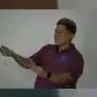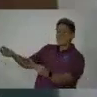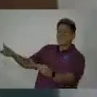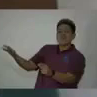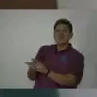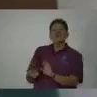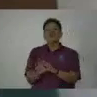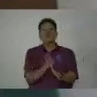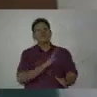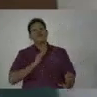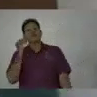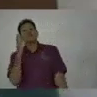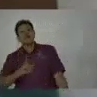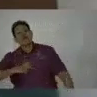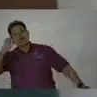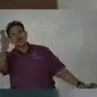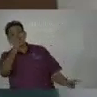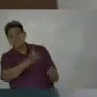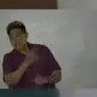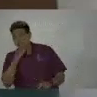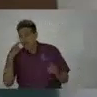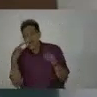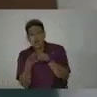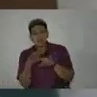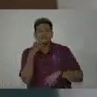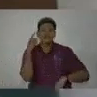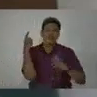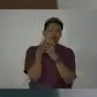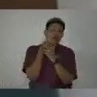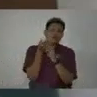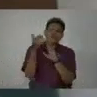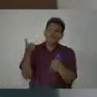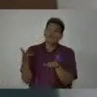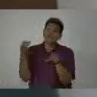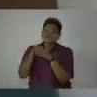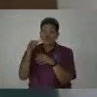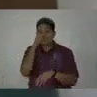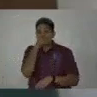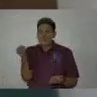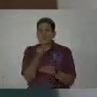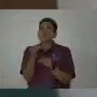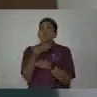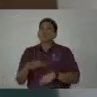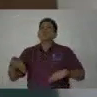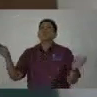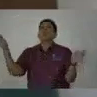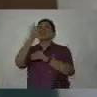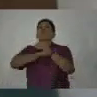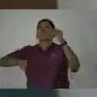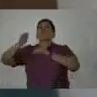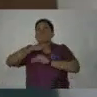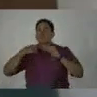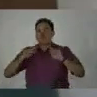quote, "There has been an allegation that the applicant is involved in drug trafficking." And quote,